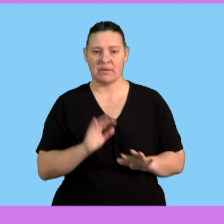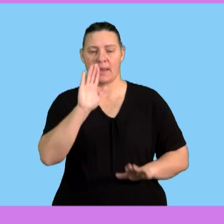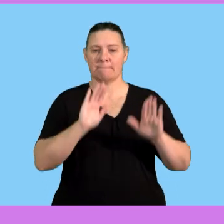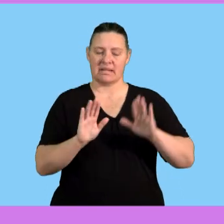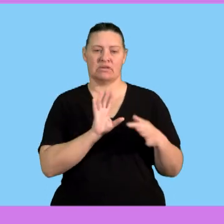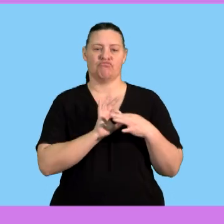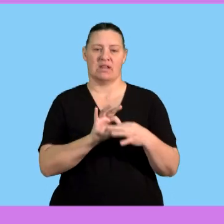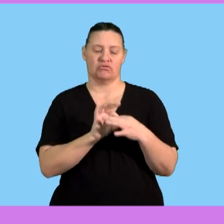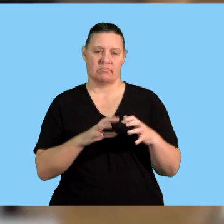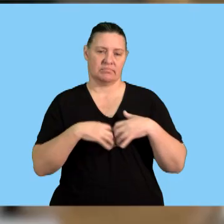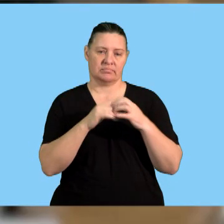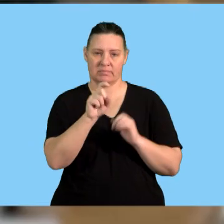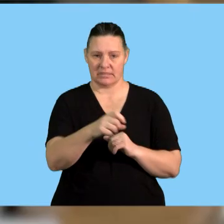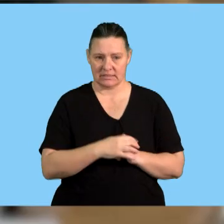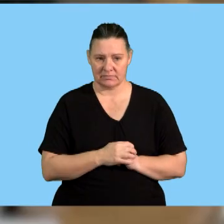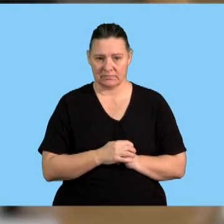patterns and relationships.